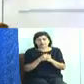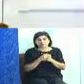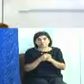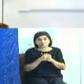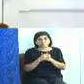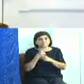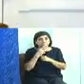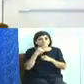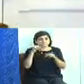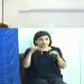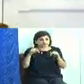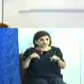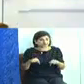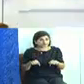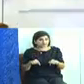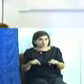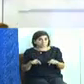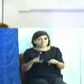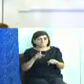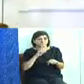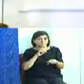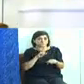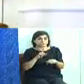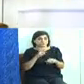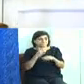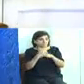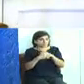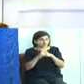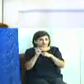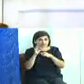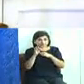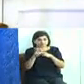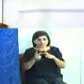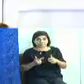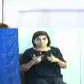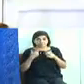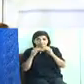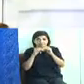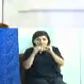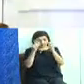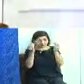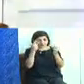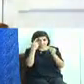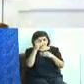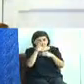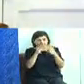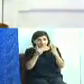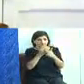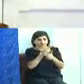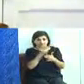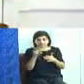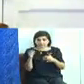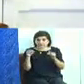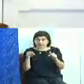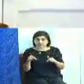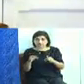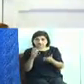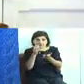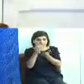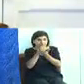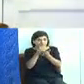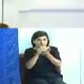He said, "This is the bread of life that is broken for all of you. And this is the cup